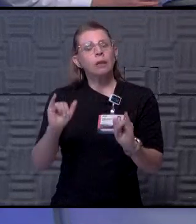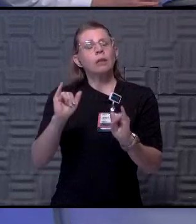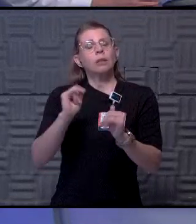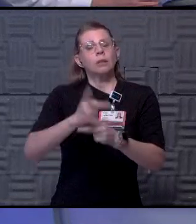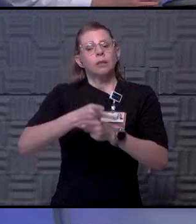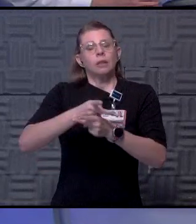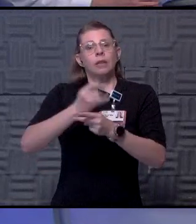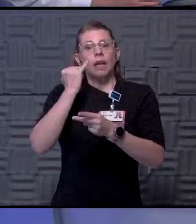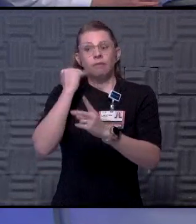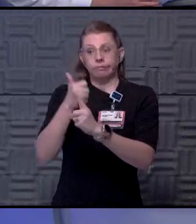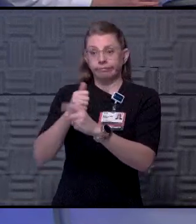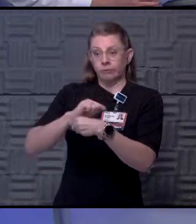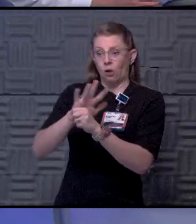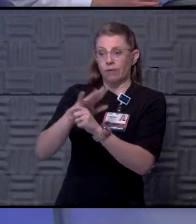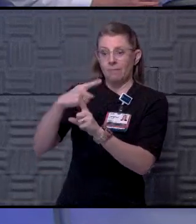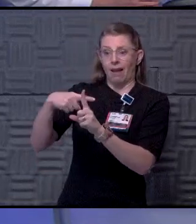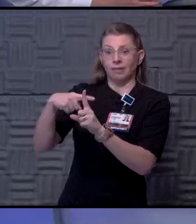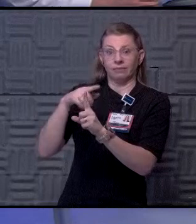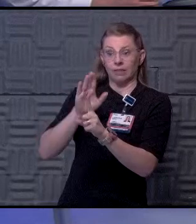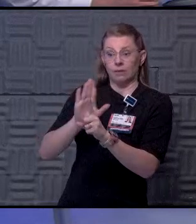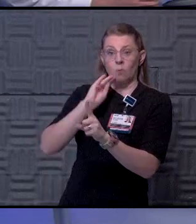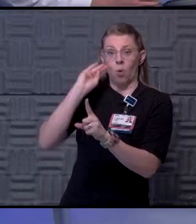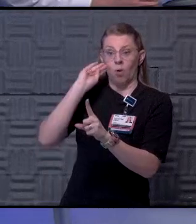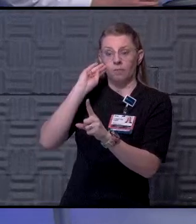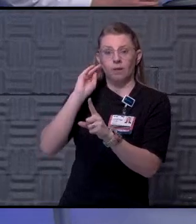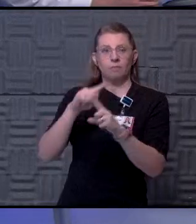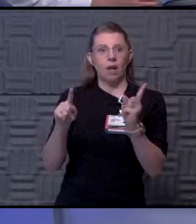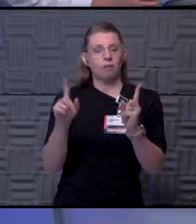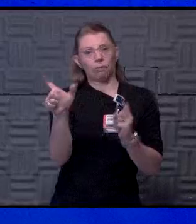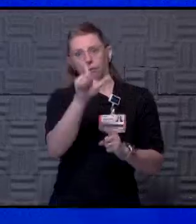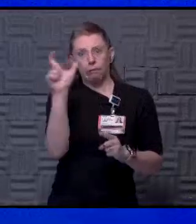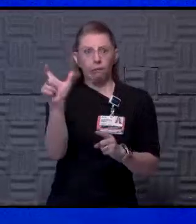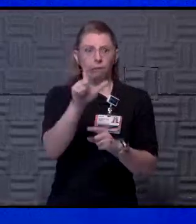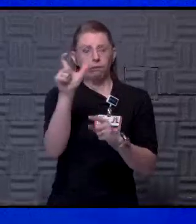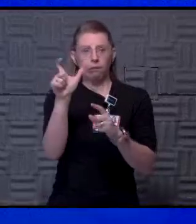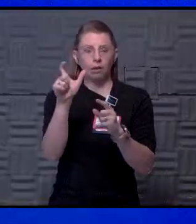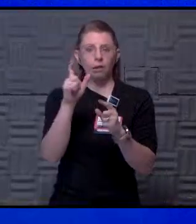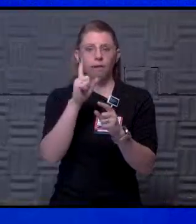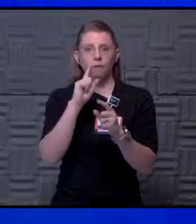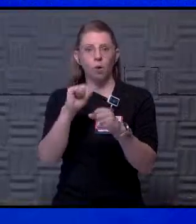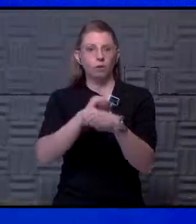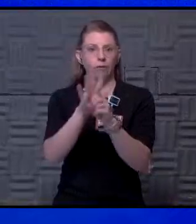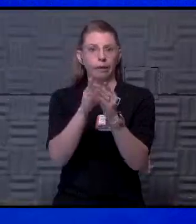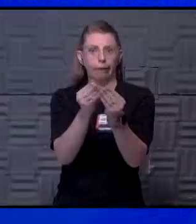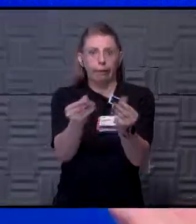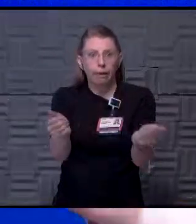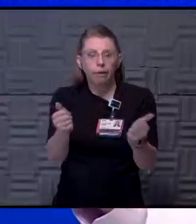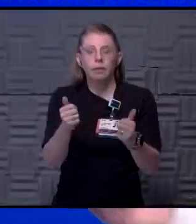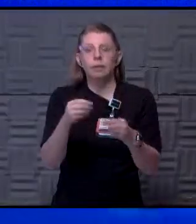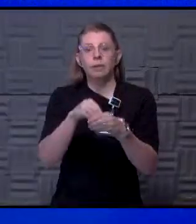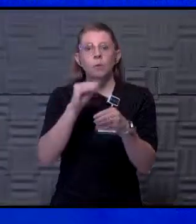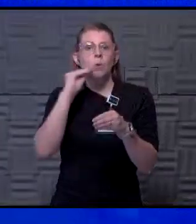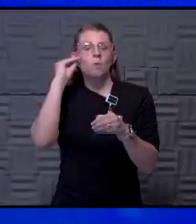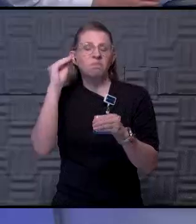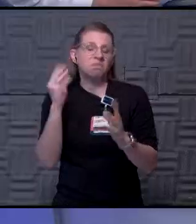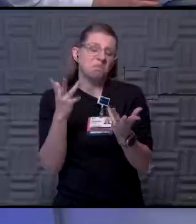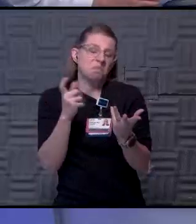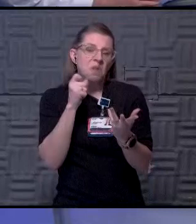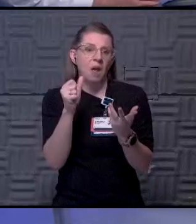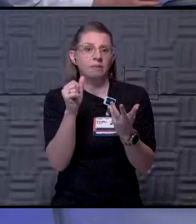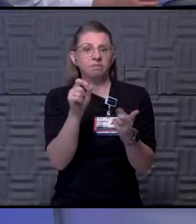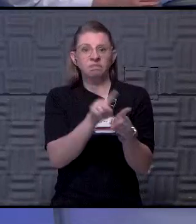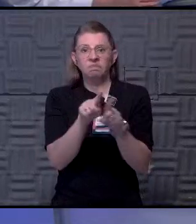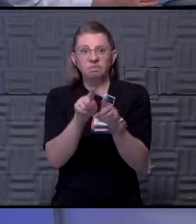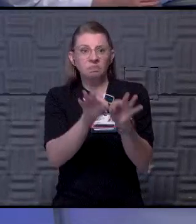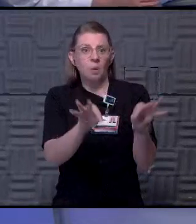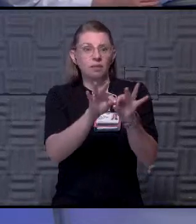who's COVID positive in your home, but all the fumigating, spraying stuff, probably not as important. So that's also good. Yeah, and I think that feels